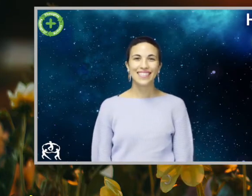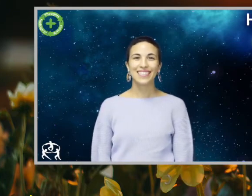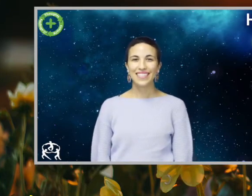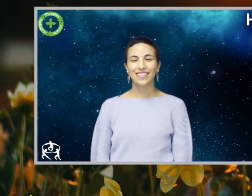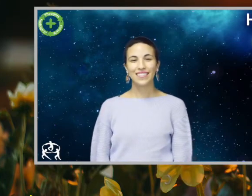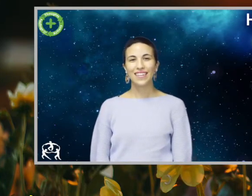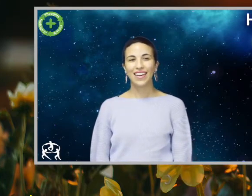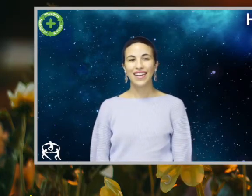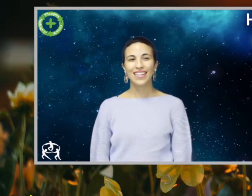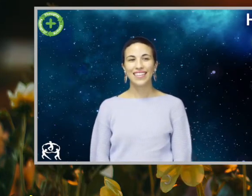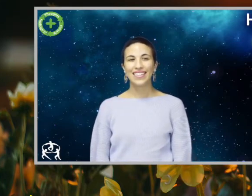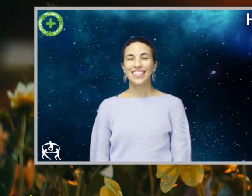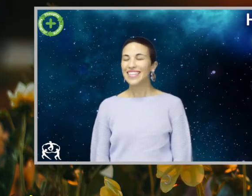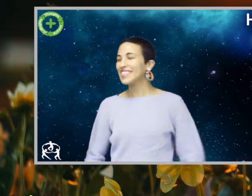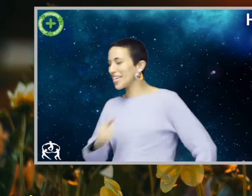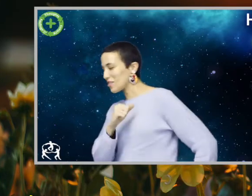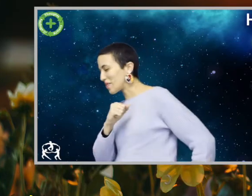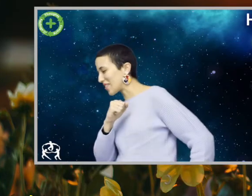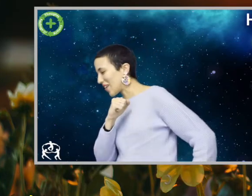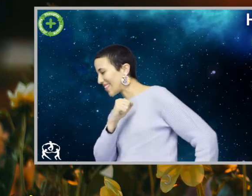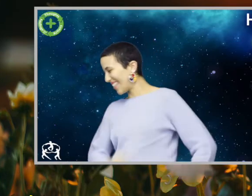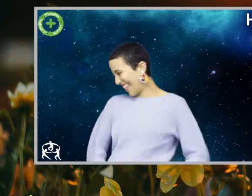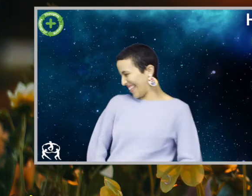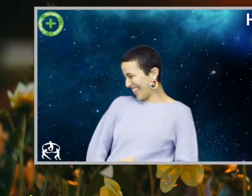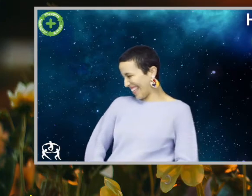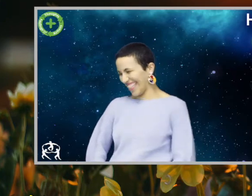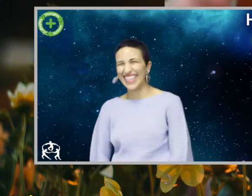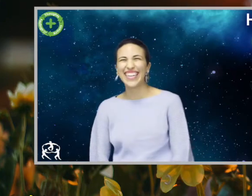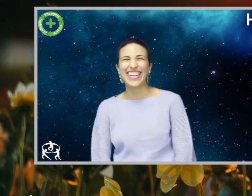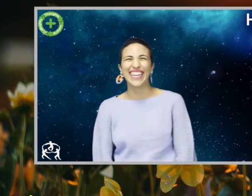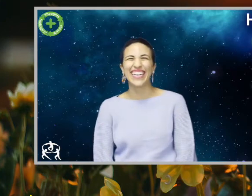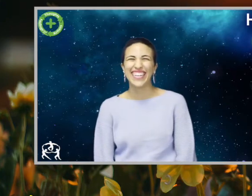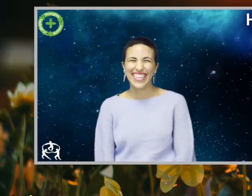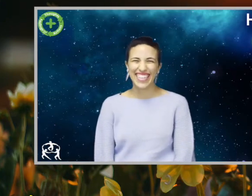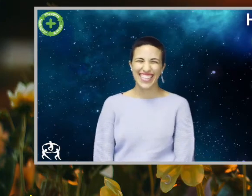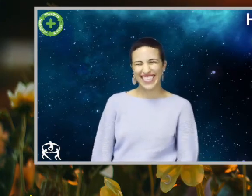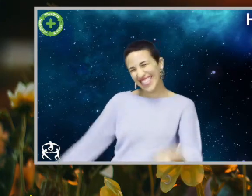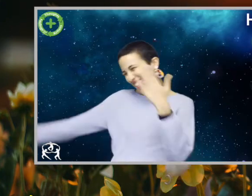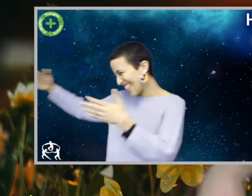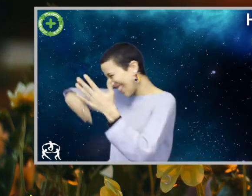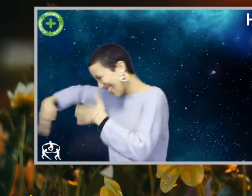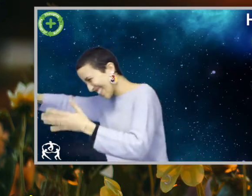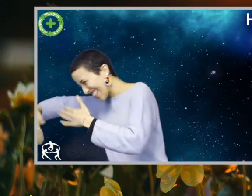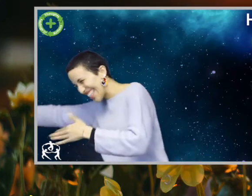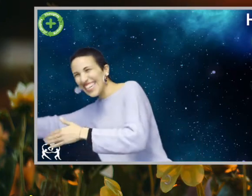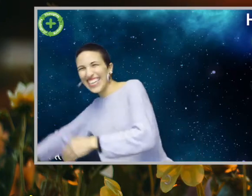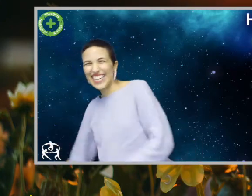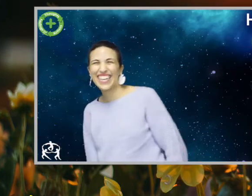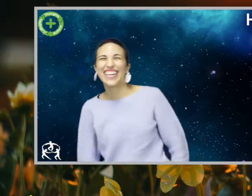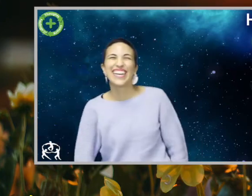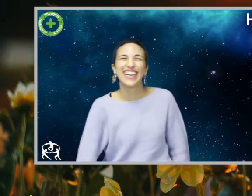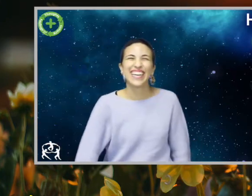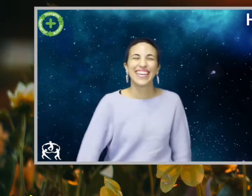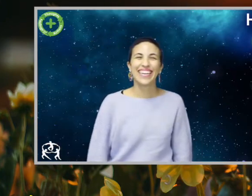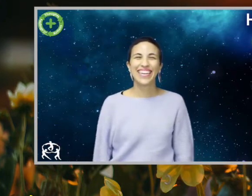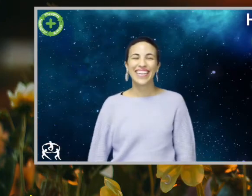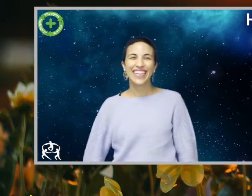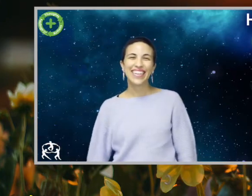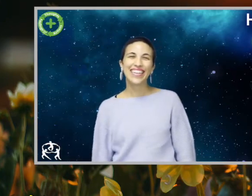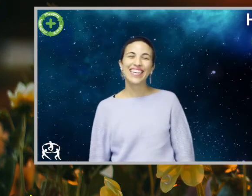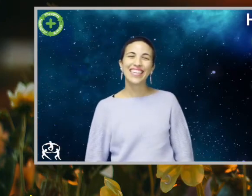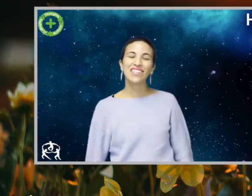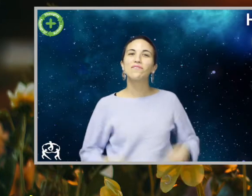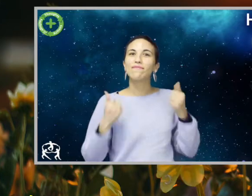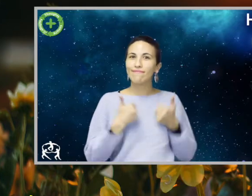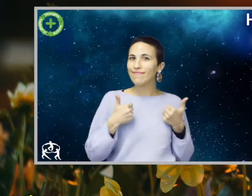other be our best. Right, Miss Shema? Big patrol hug. Yeah. All right. Now, we need Miss